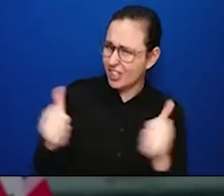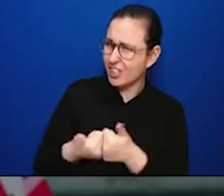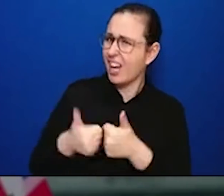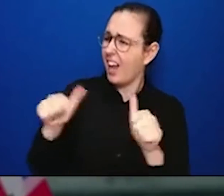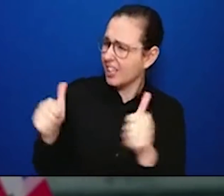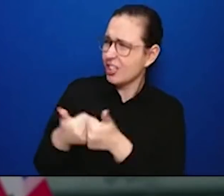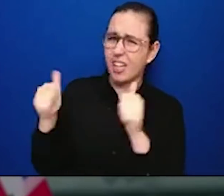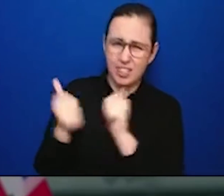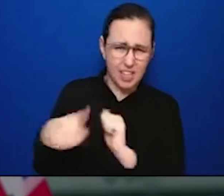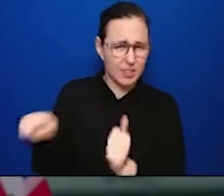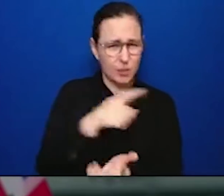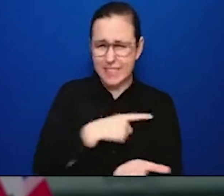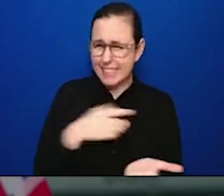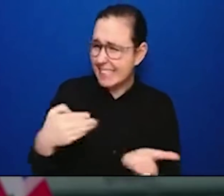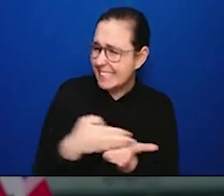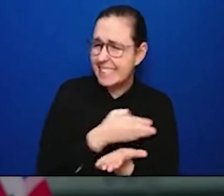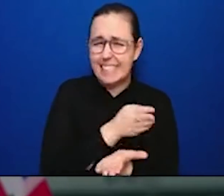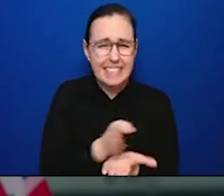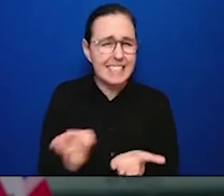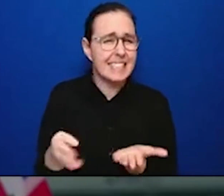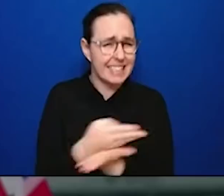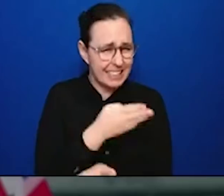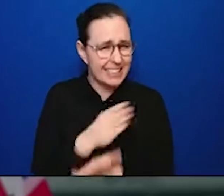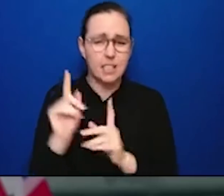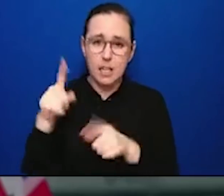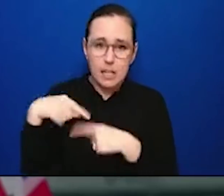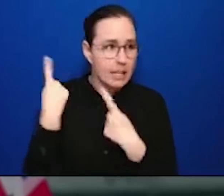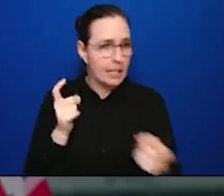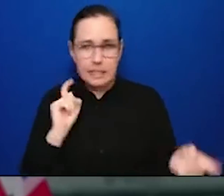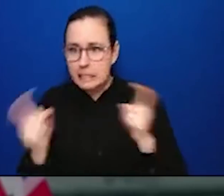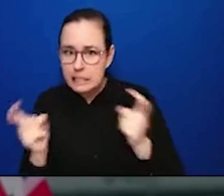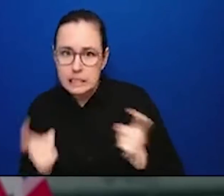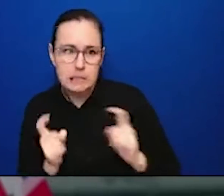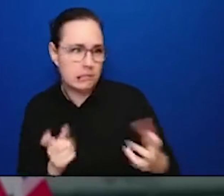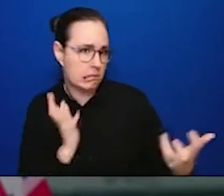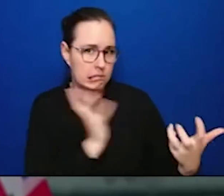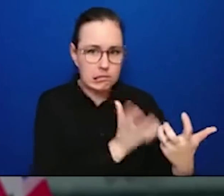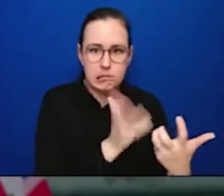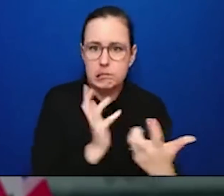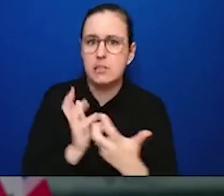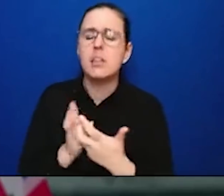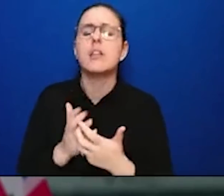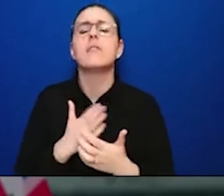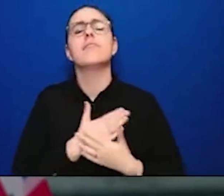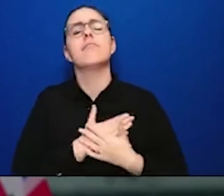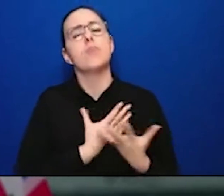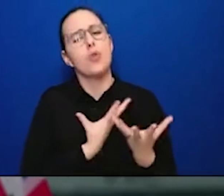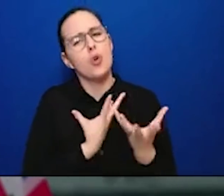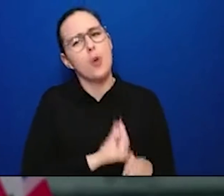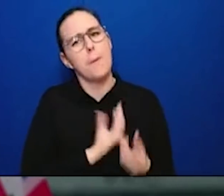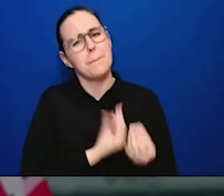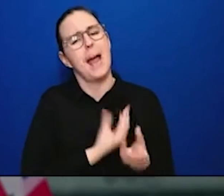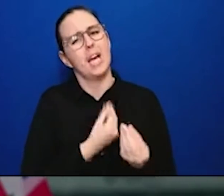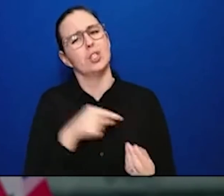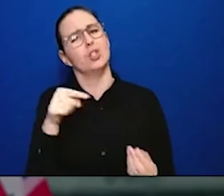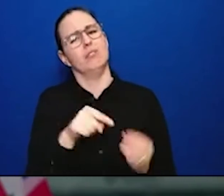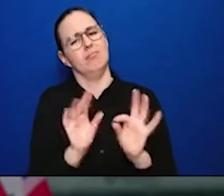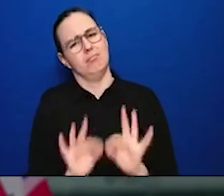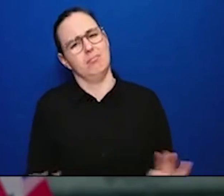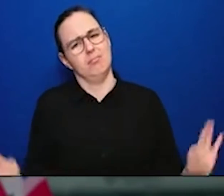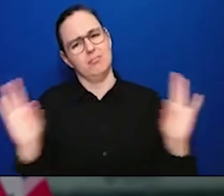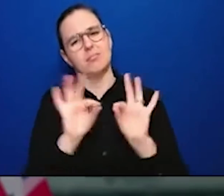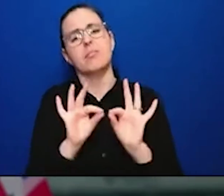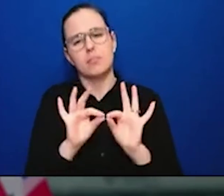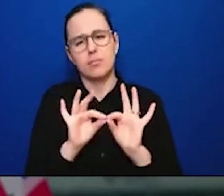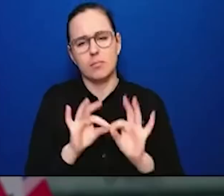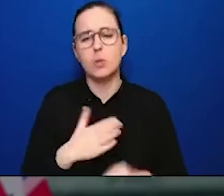adaptability and compassion. Please continue to use all of those layers you have available to you and remind those